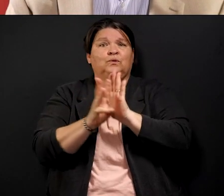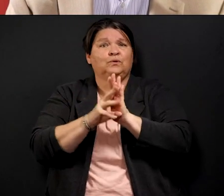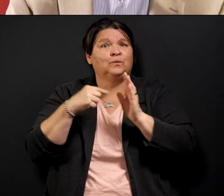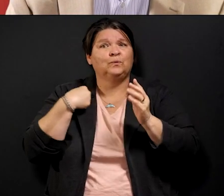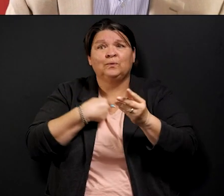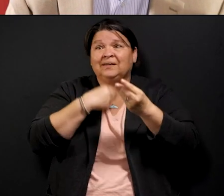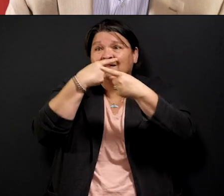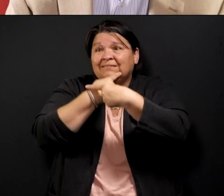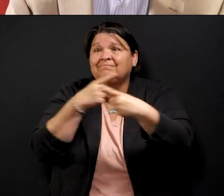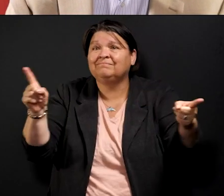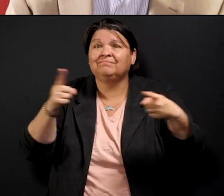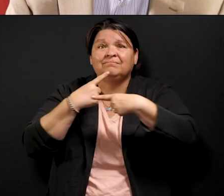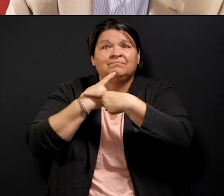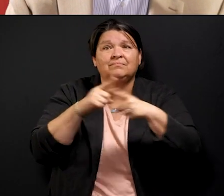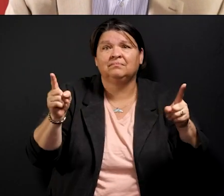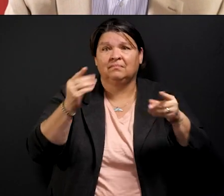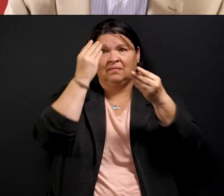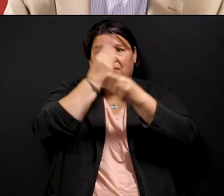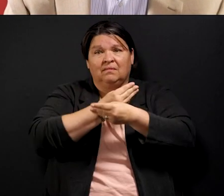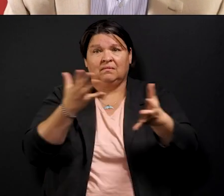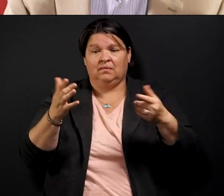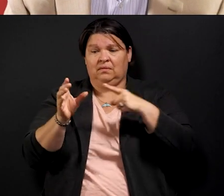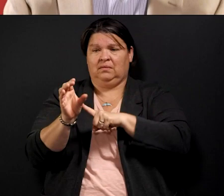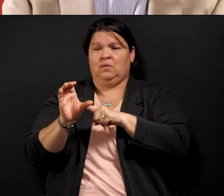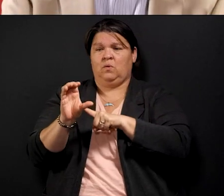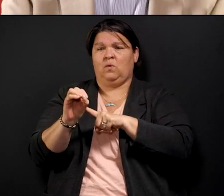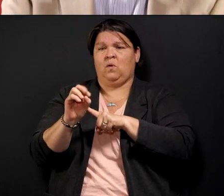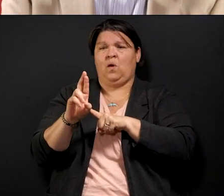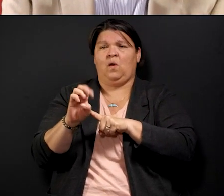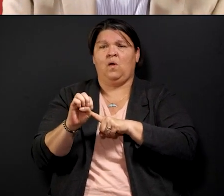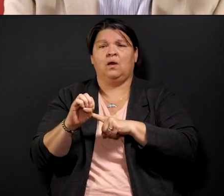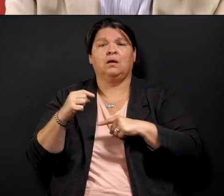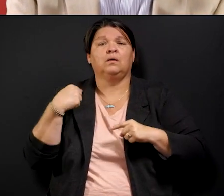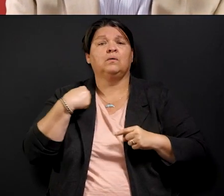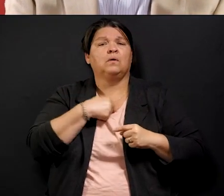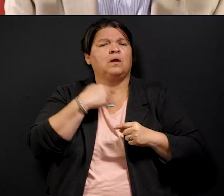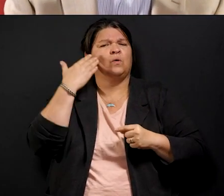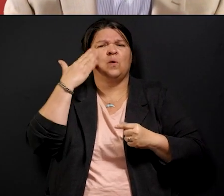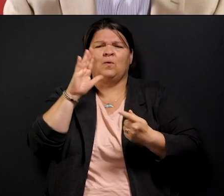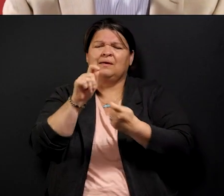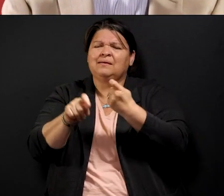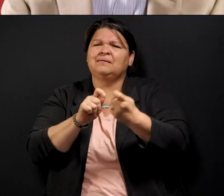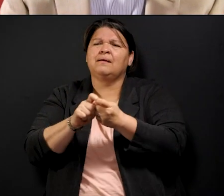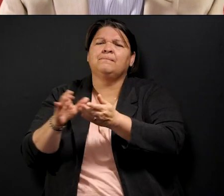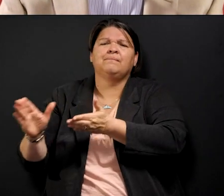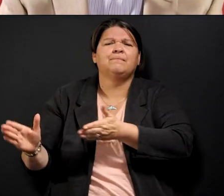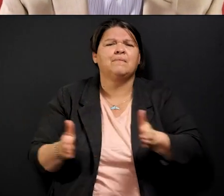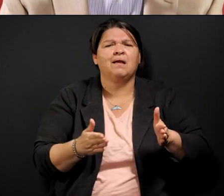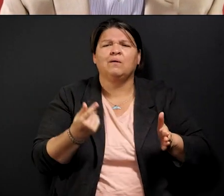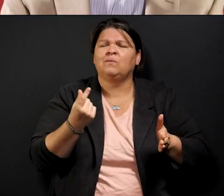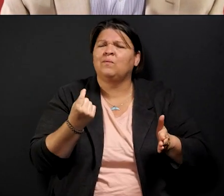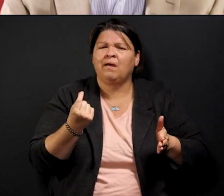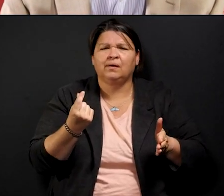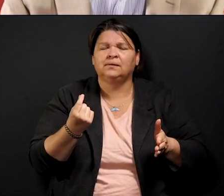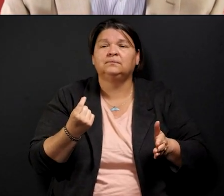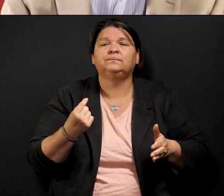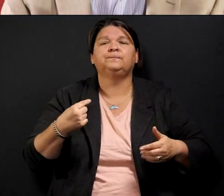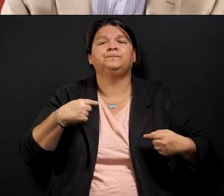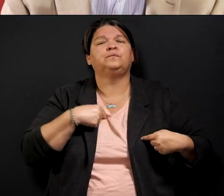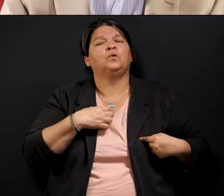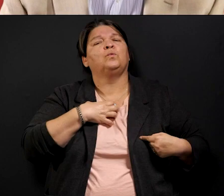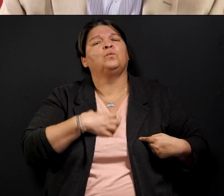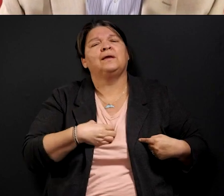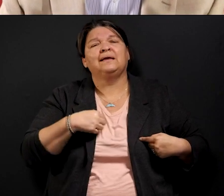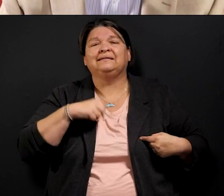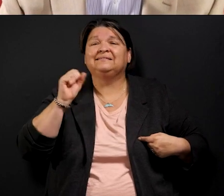with a lot of good questions and hopefully a lot of good answers. I wish I could tell you a set timeline, but I can't right